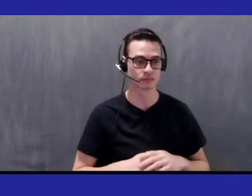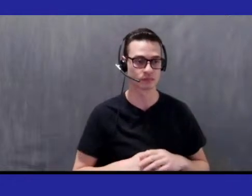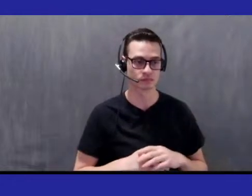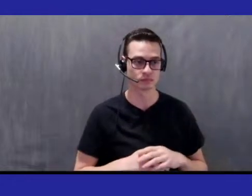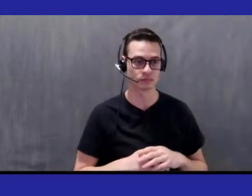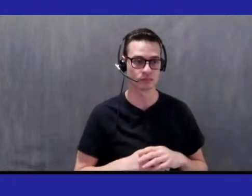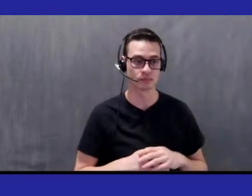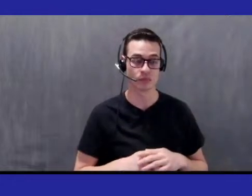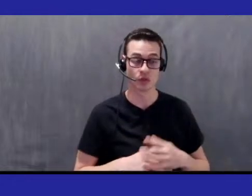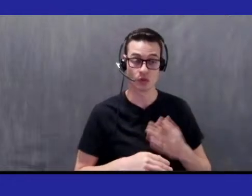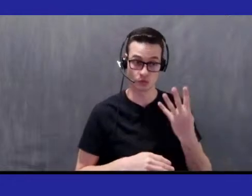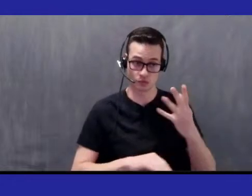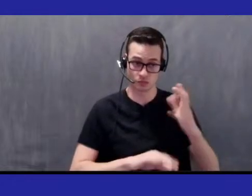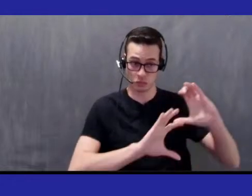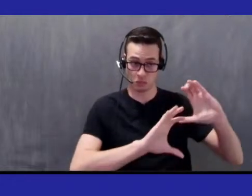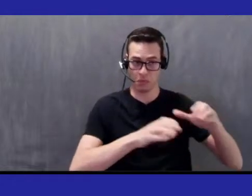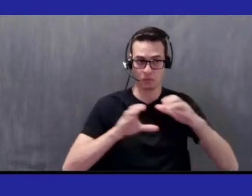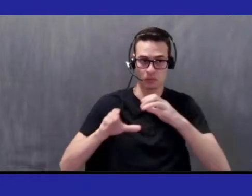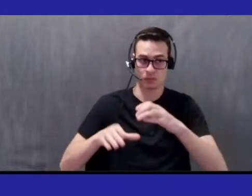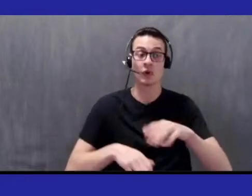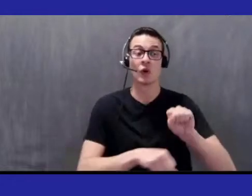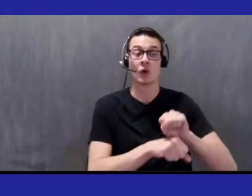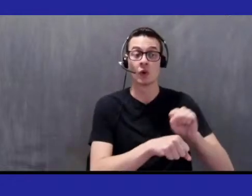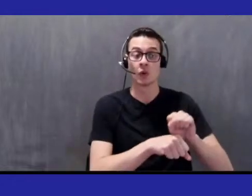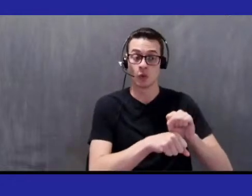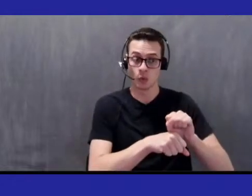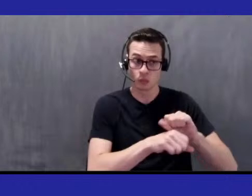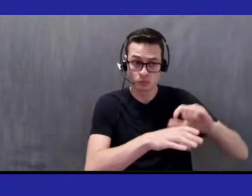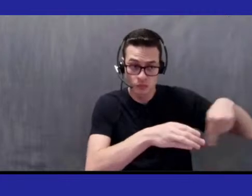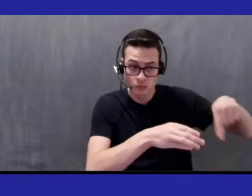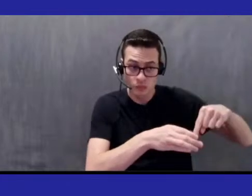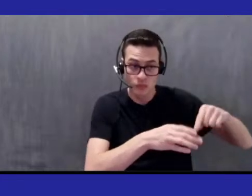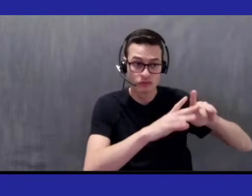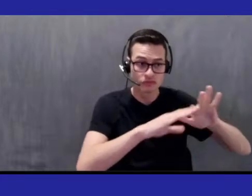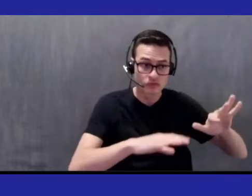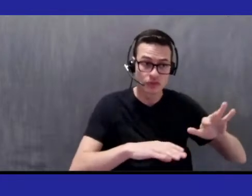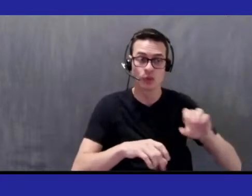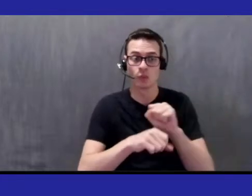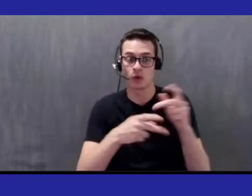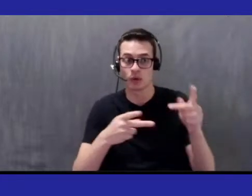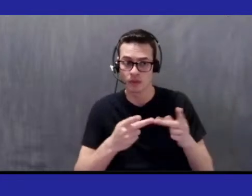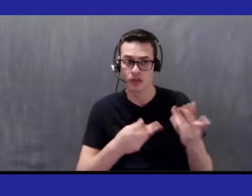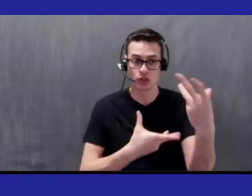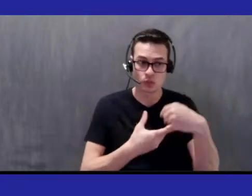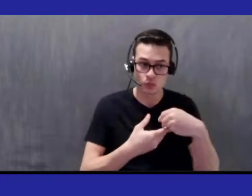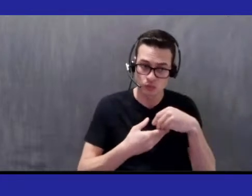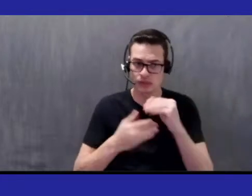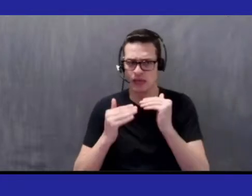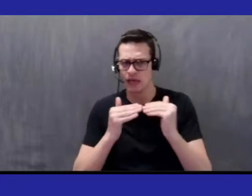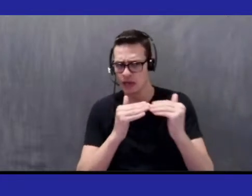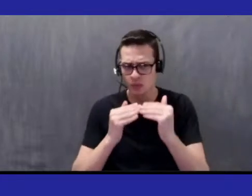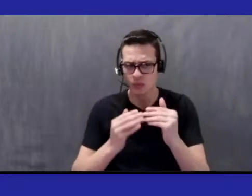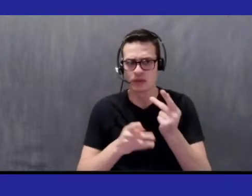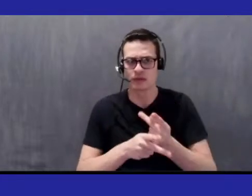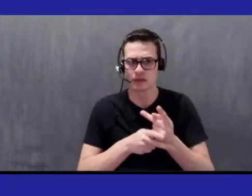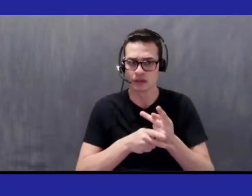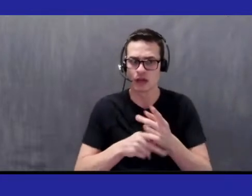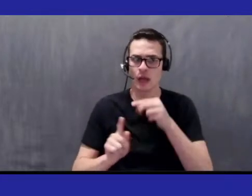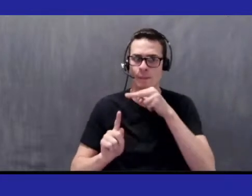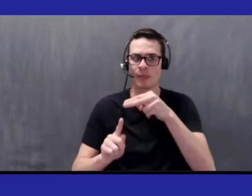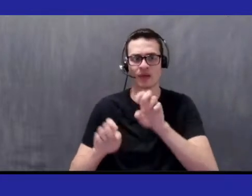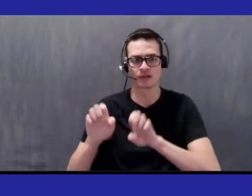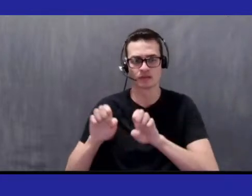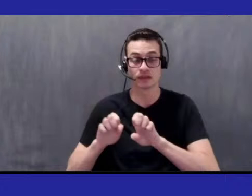work groups: workforce diversity, workplace inclusion, equity of care, monitoring, and evaluation. Today's presentation will